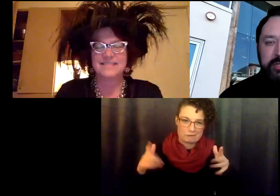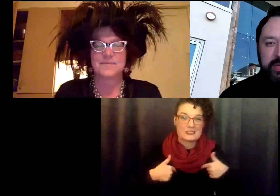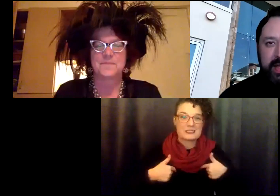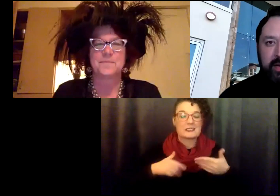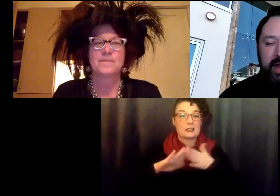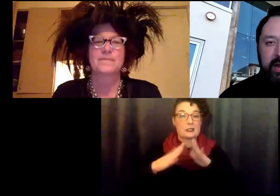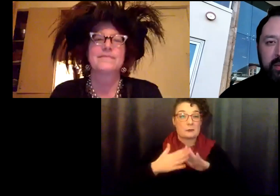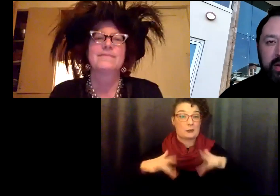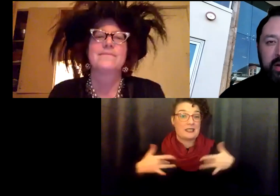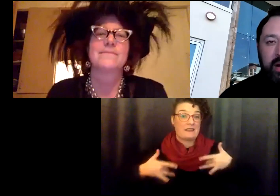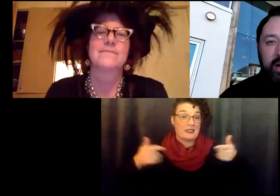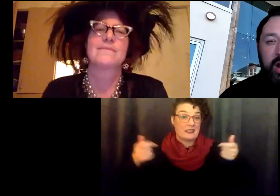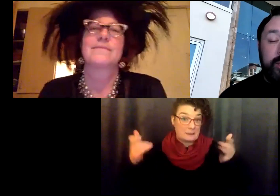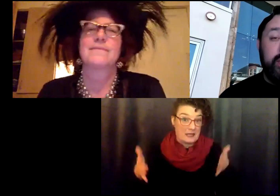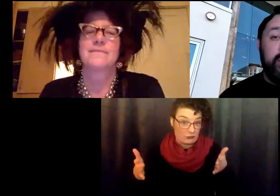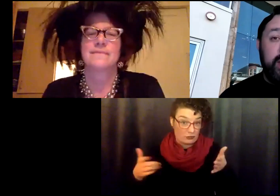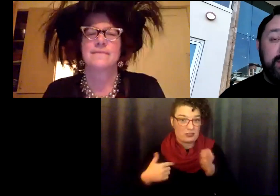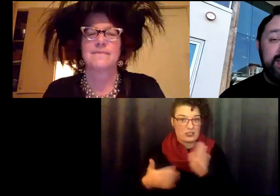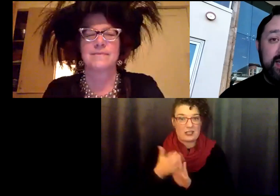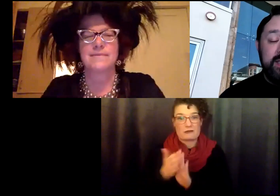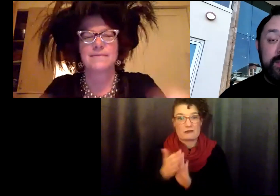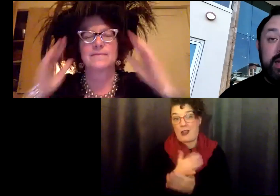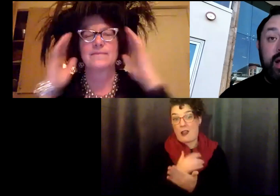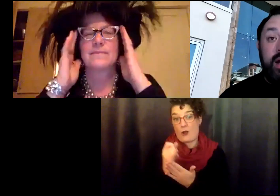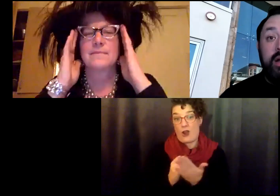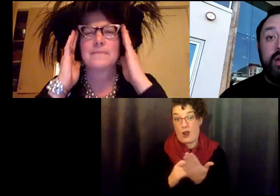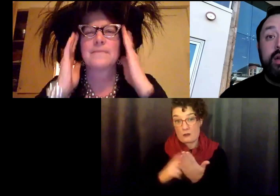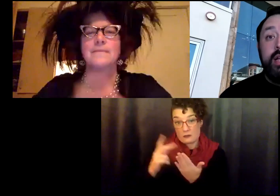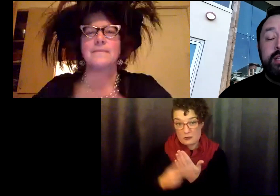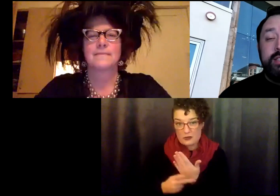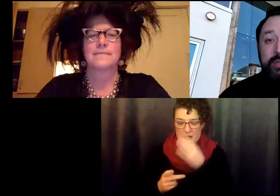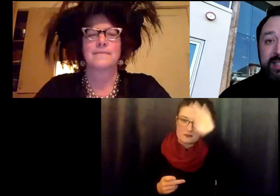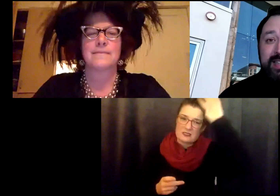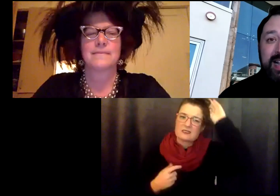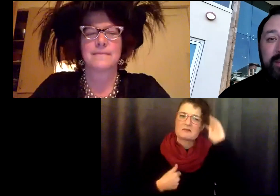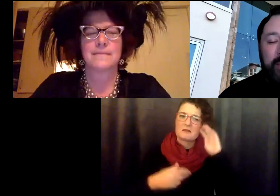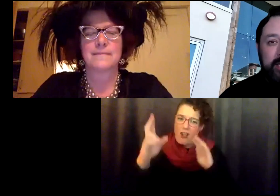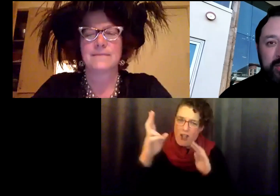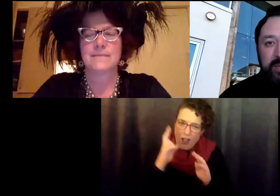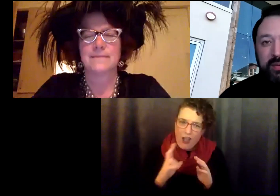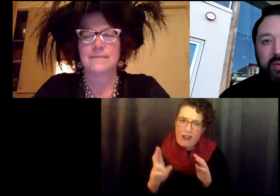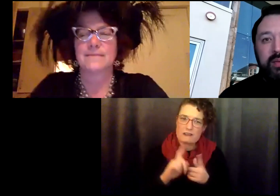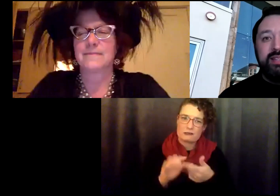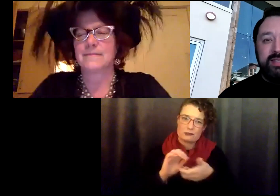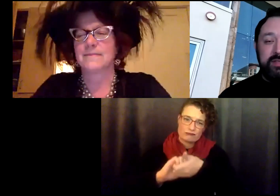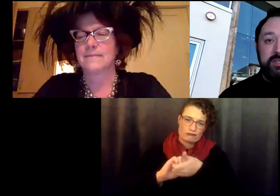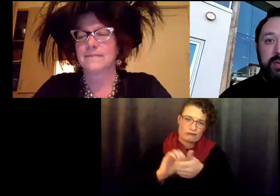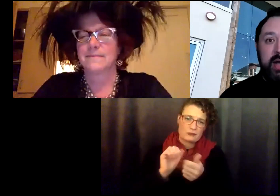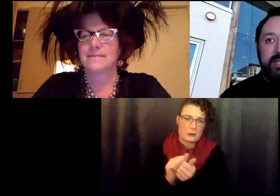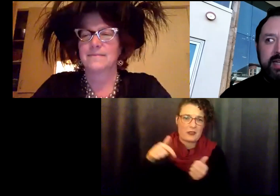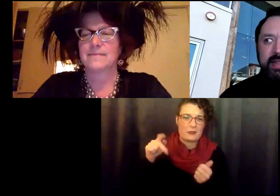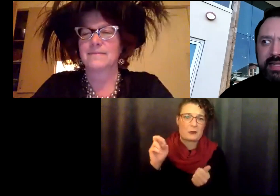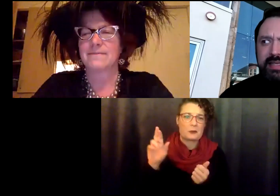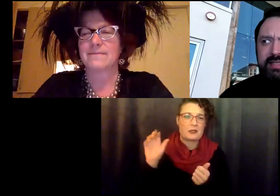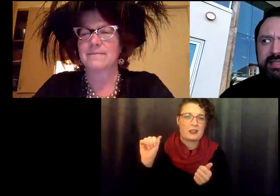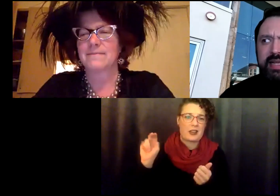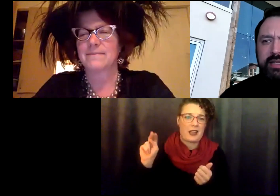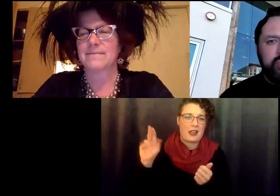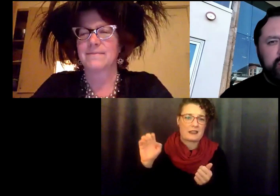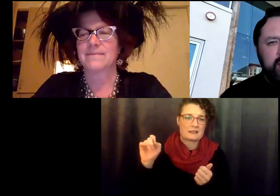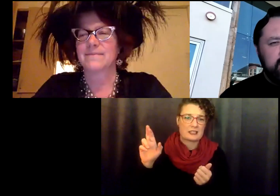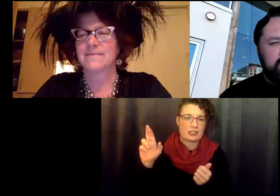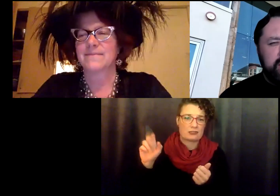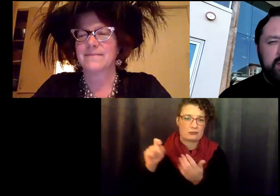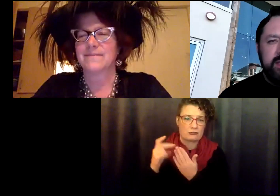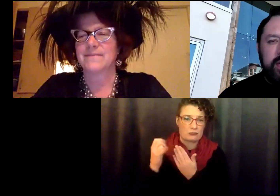events manager there, and I run our art programs, and it has been an honor to do this collaboration with the Queer Ancestors Project. I think this is